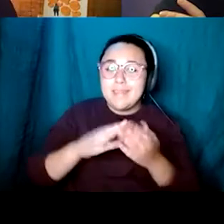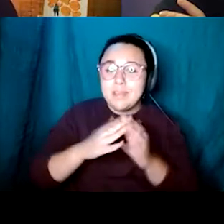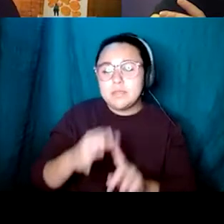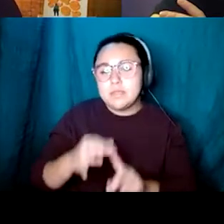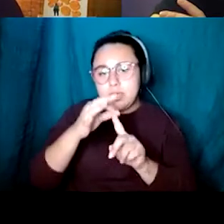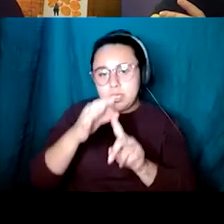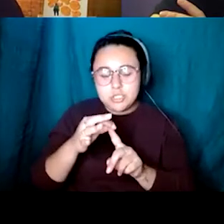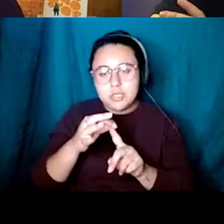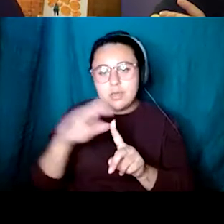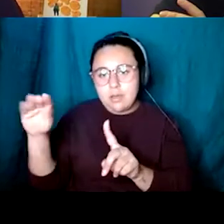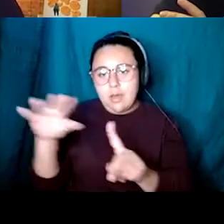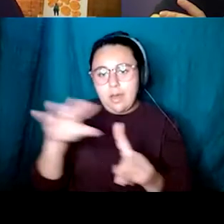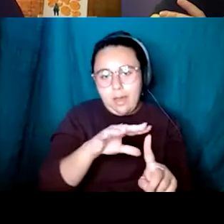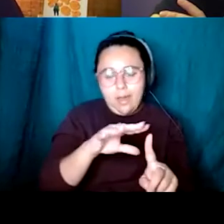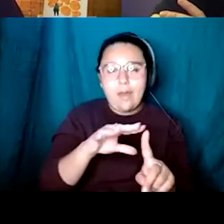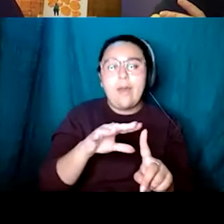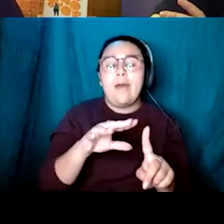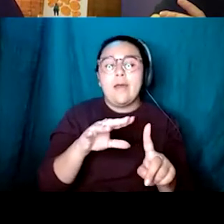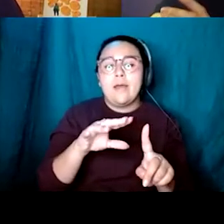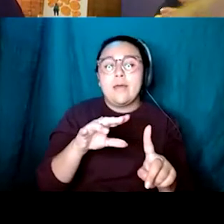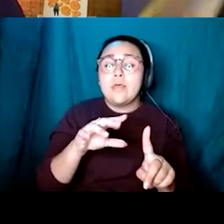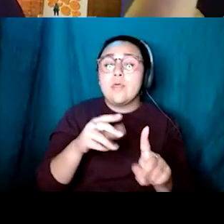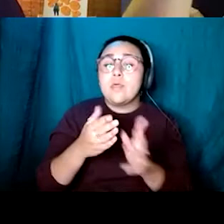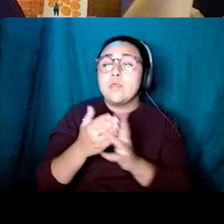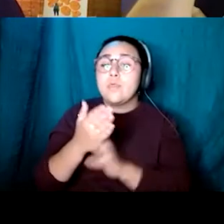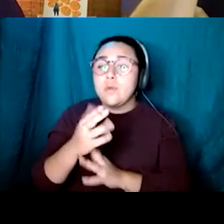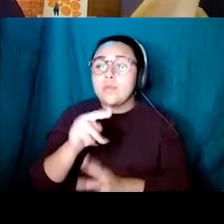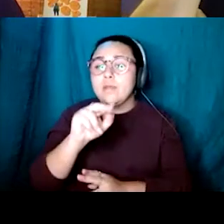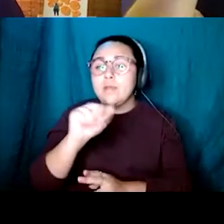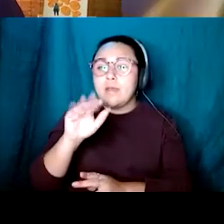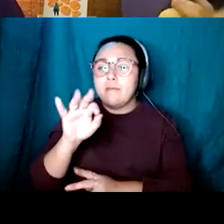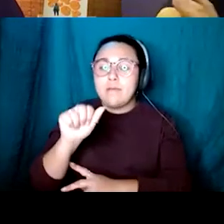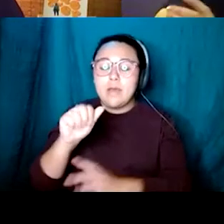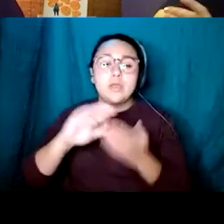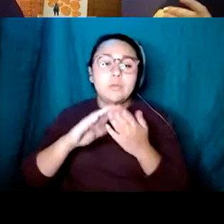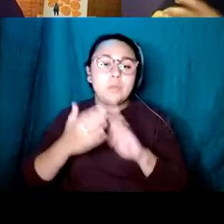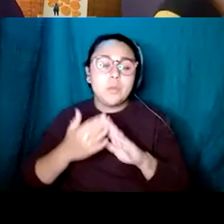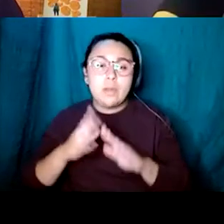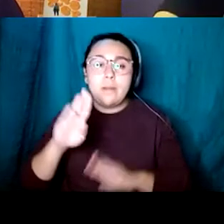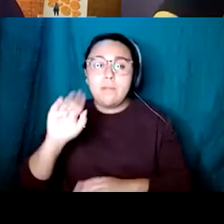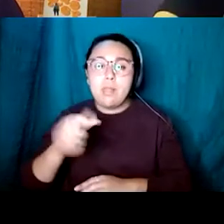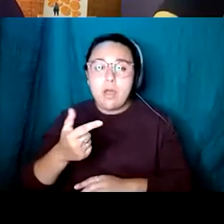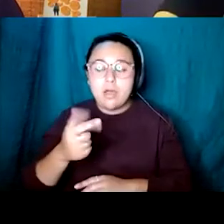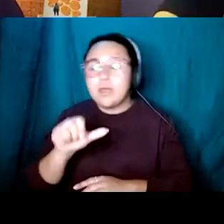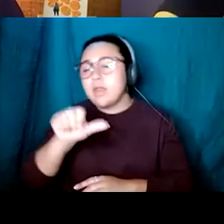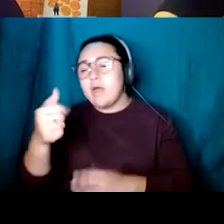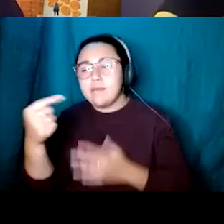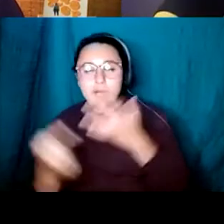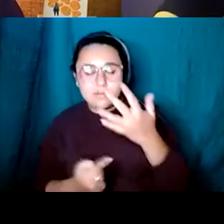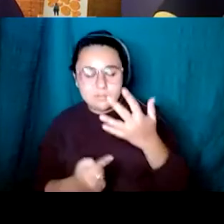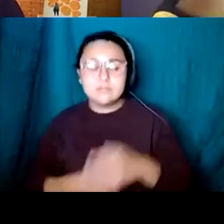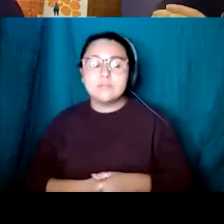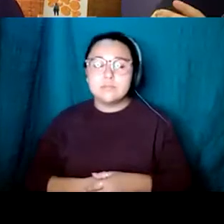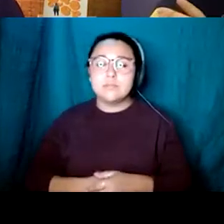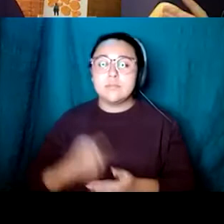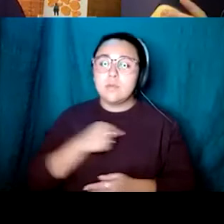as highlighted through the NAAFA Community Voices blog, and all kinds of other things. We've